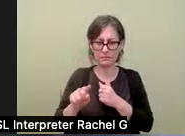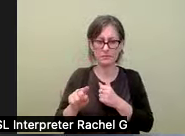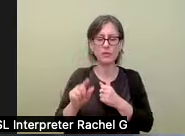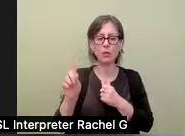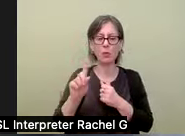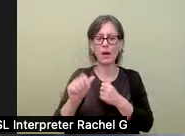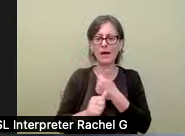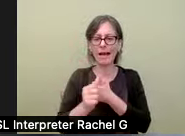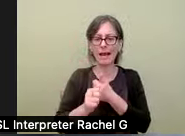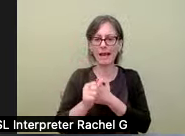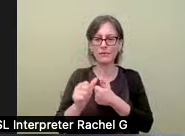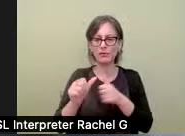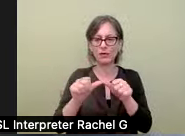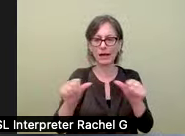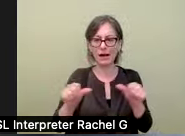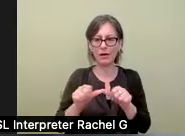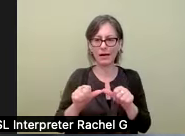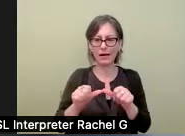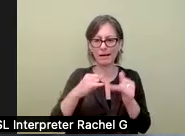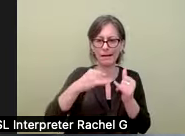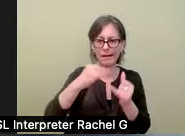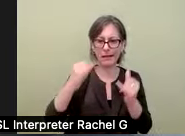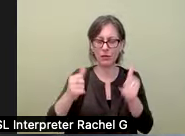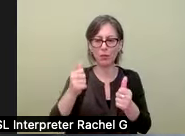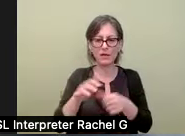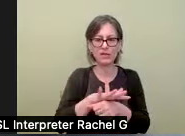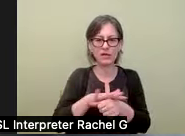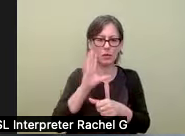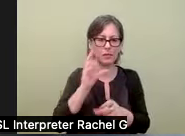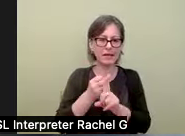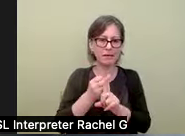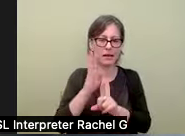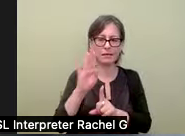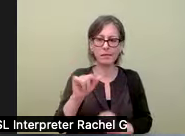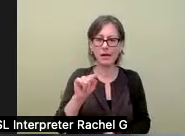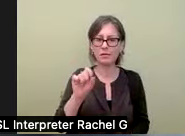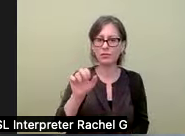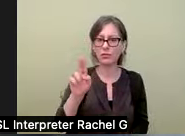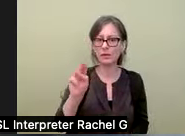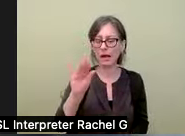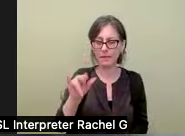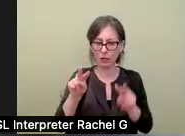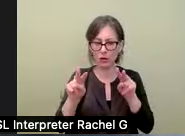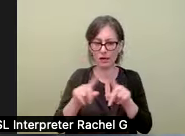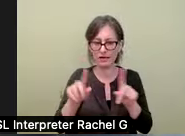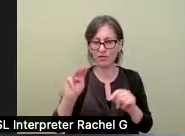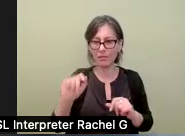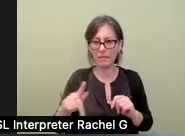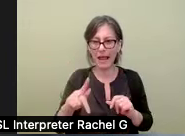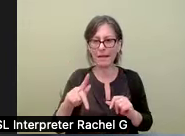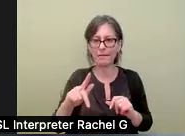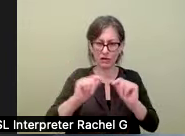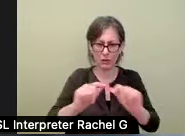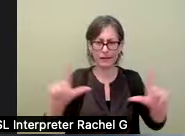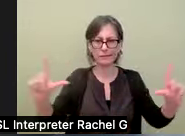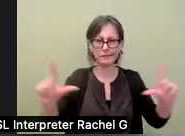hazard area line is, or what areas are going to potentially be impacted by tsunami by looking at those maps. And they're interactive. You can zoom in